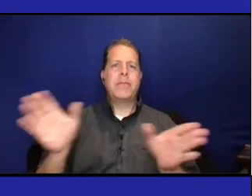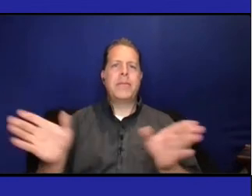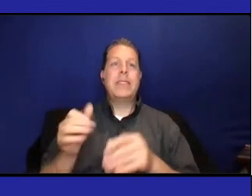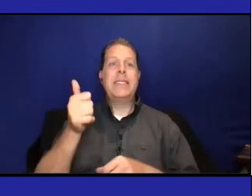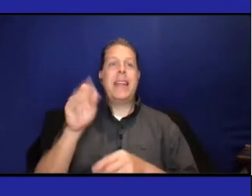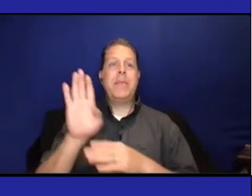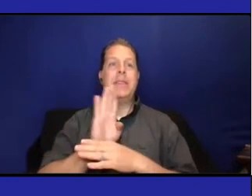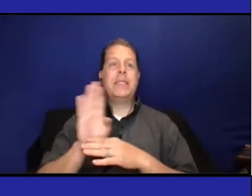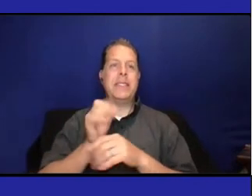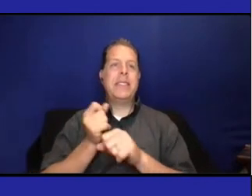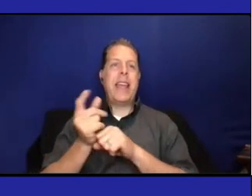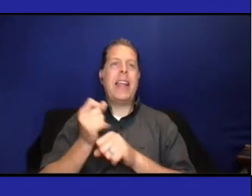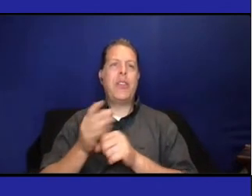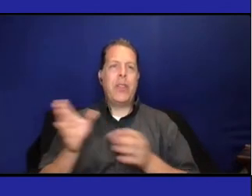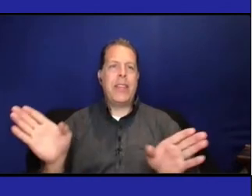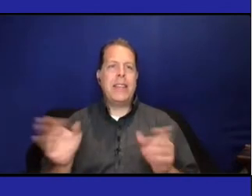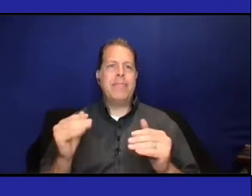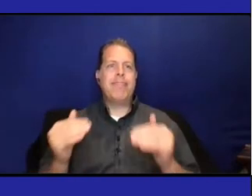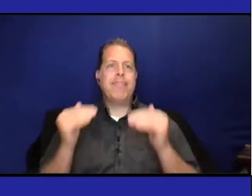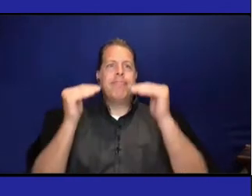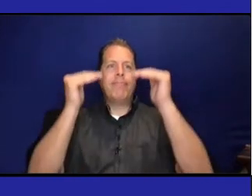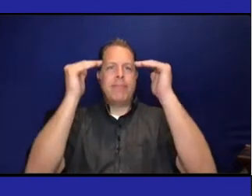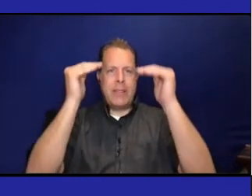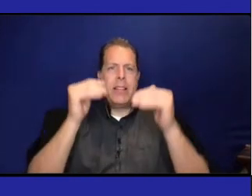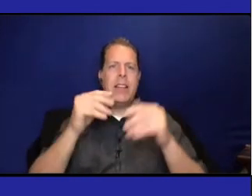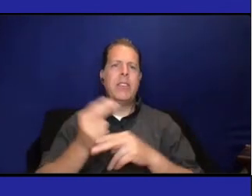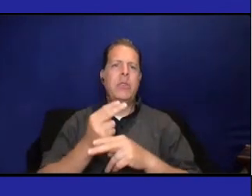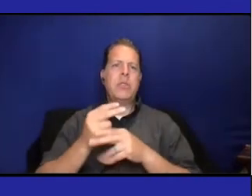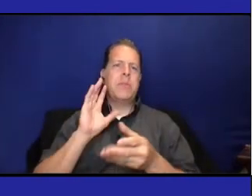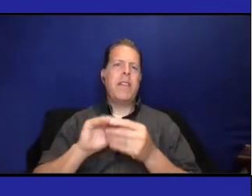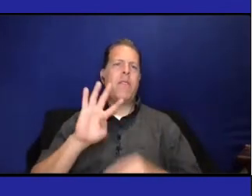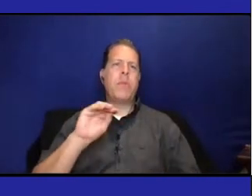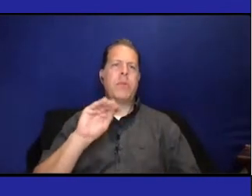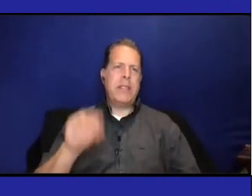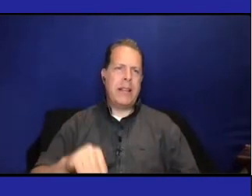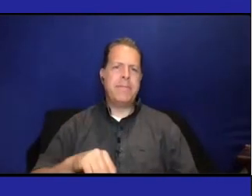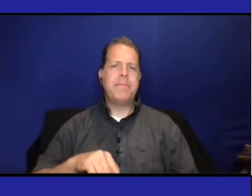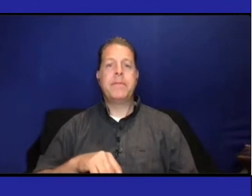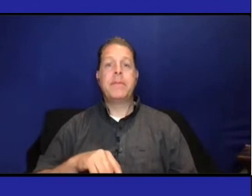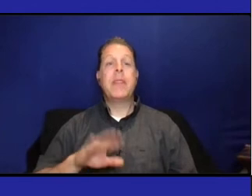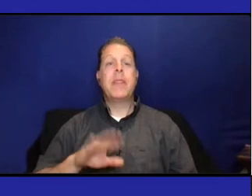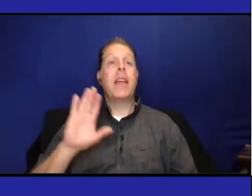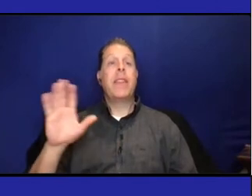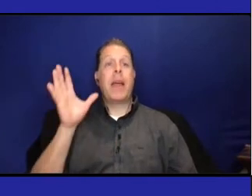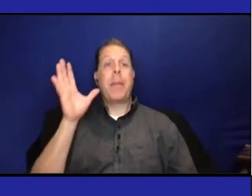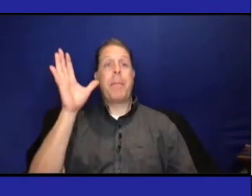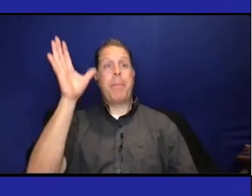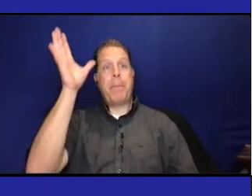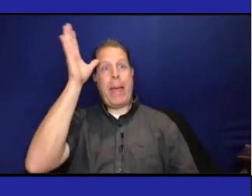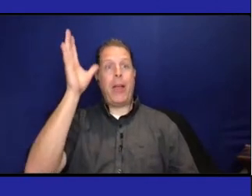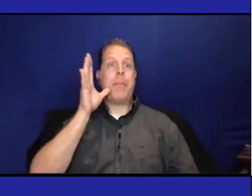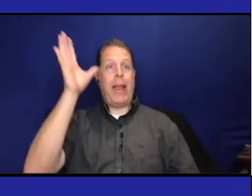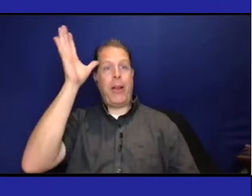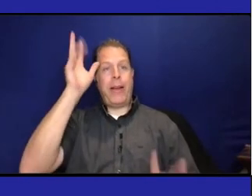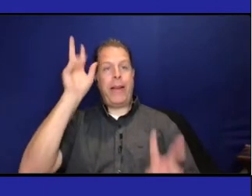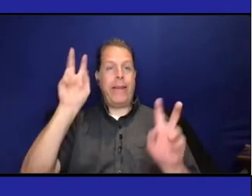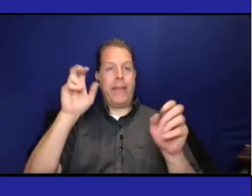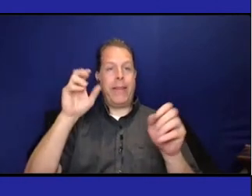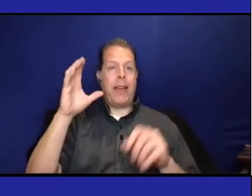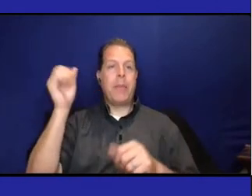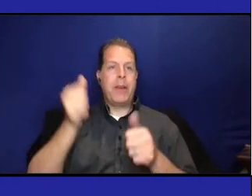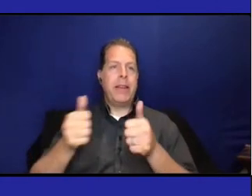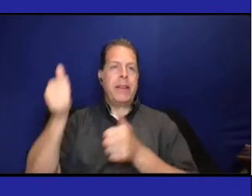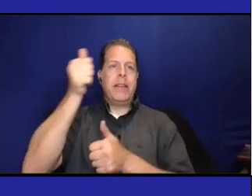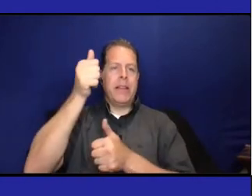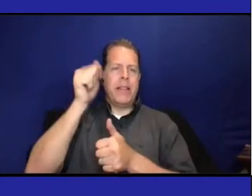and currently has a utilization of about 4%. Their parent company, Compass Group, they are the first